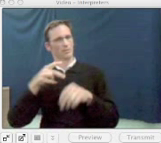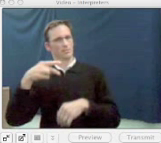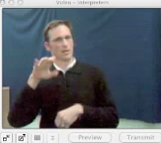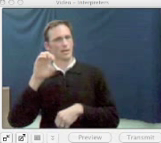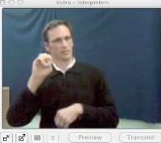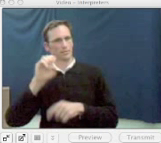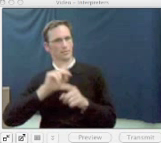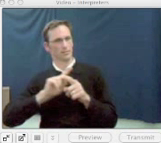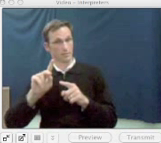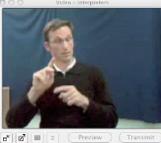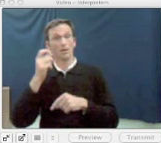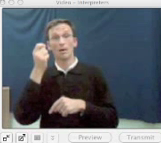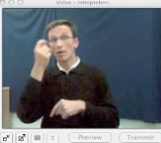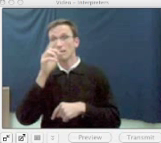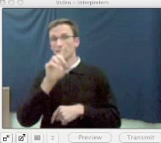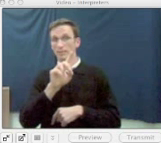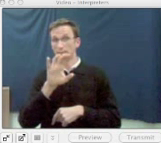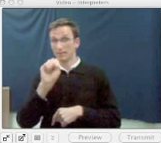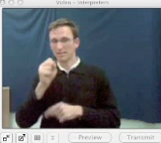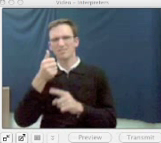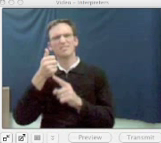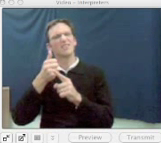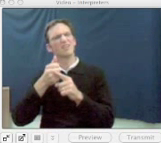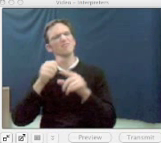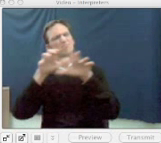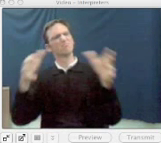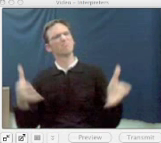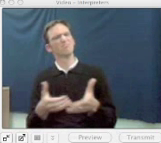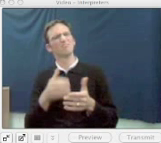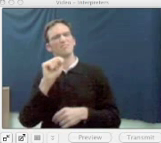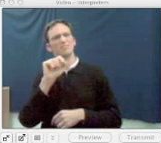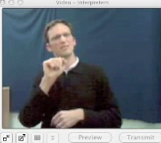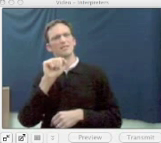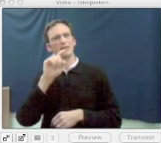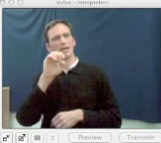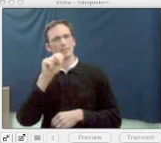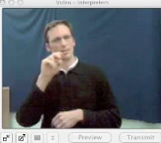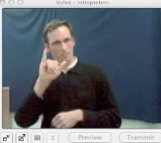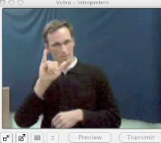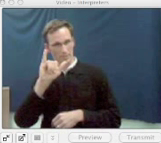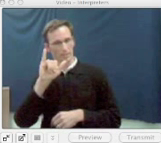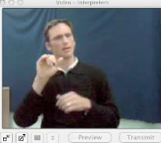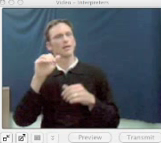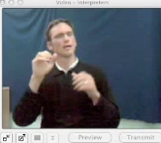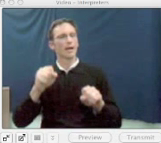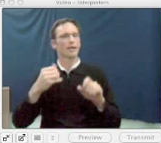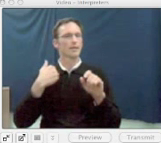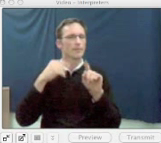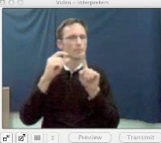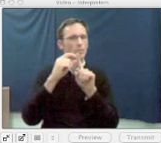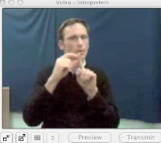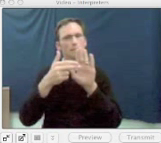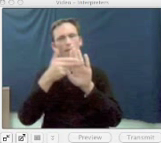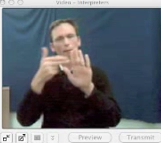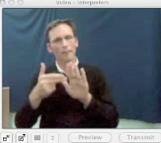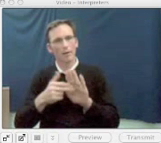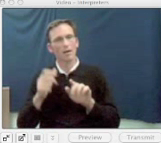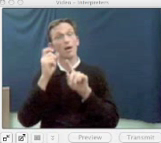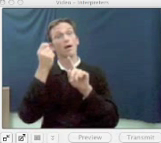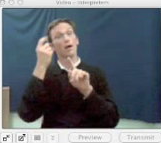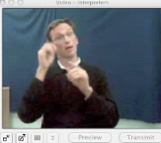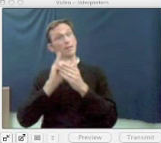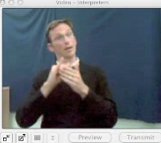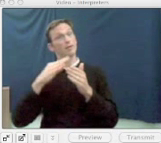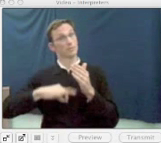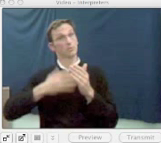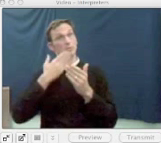as a taxonomy. And like all taxonomies, it has a benefit to it, but it's also artificial. As a